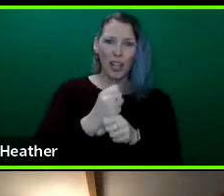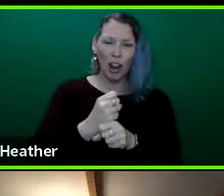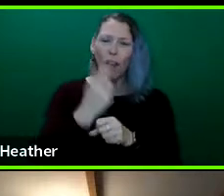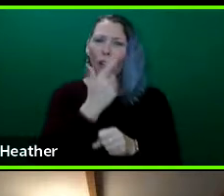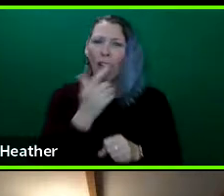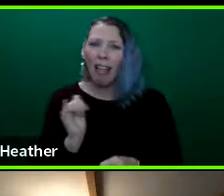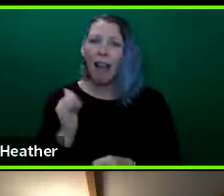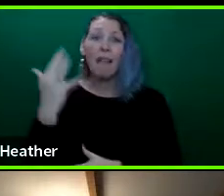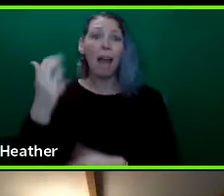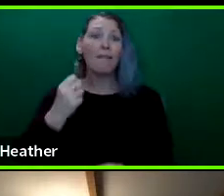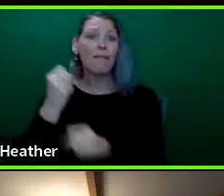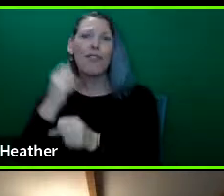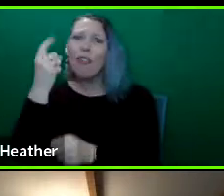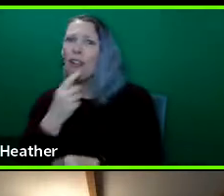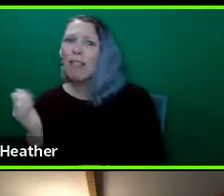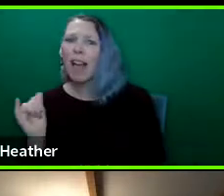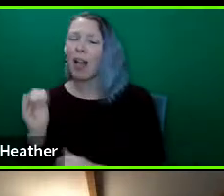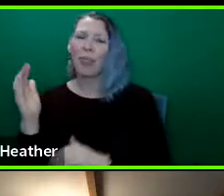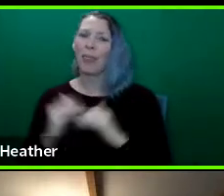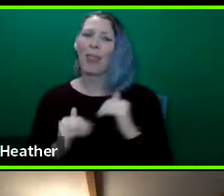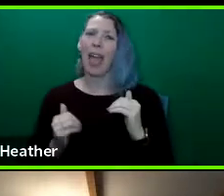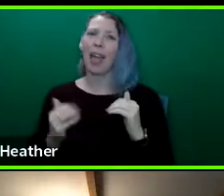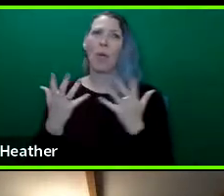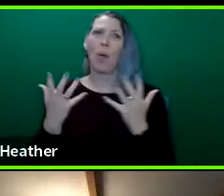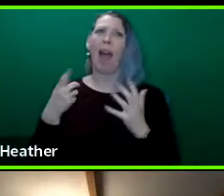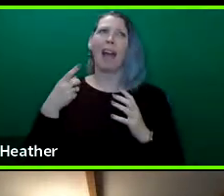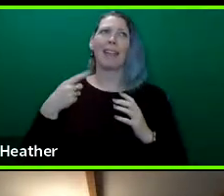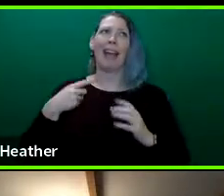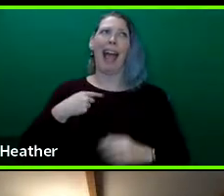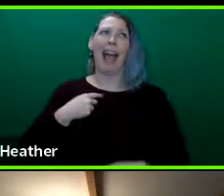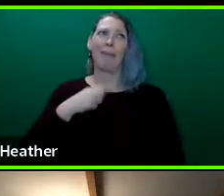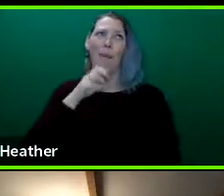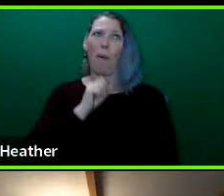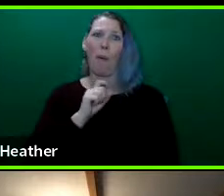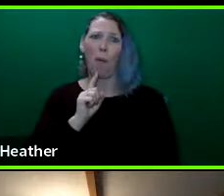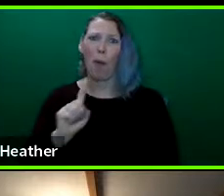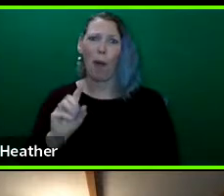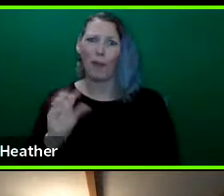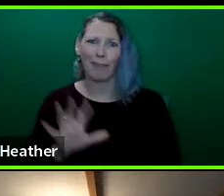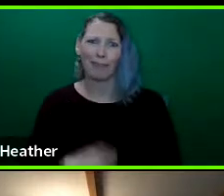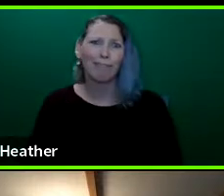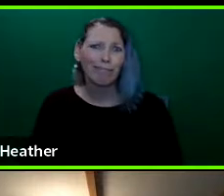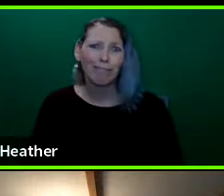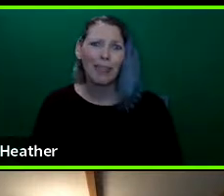as opposed to what's the model say when I'm 105. You know,